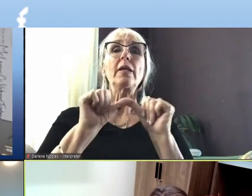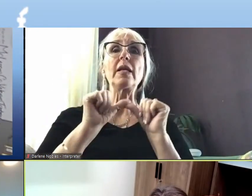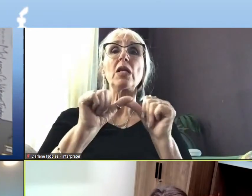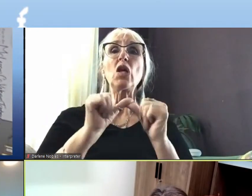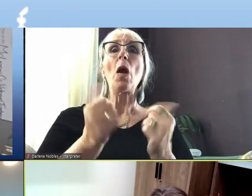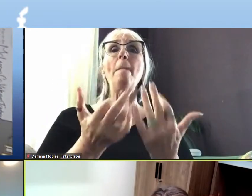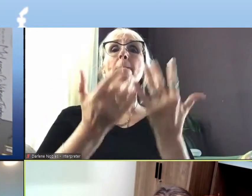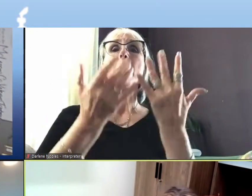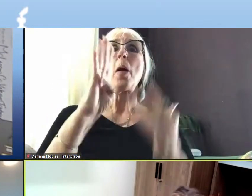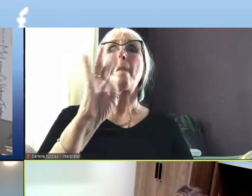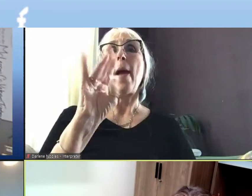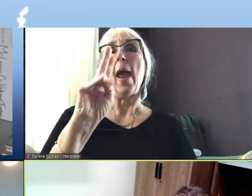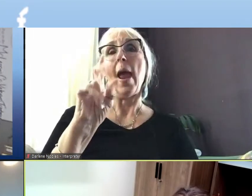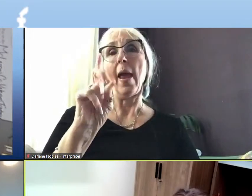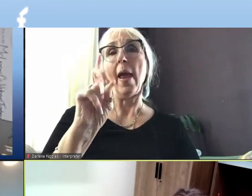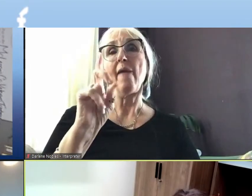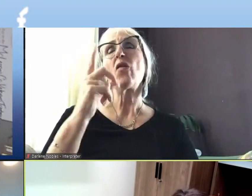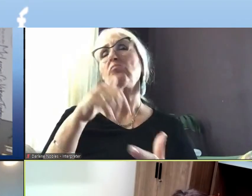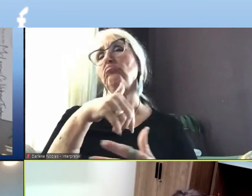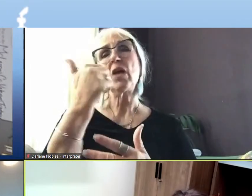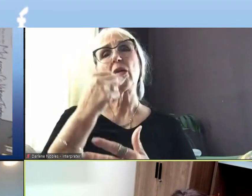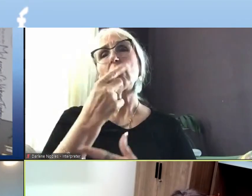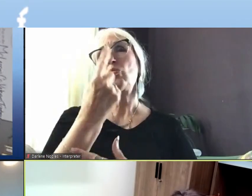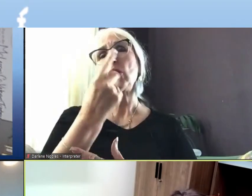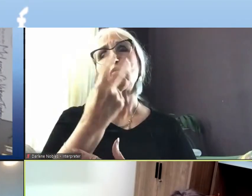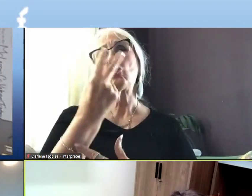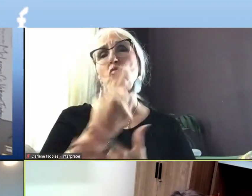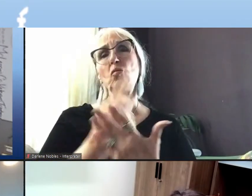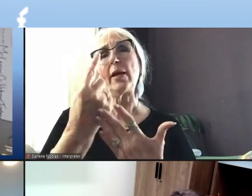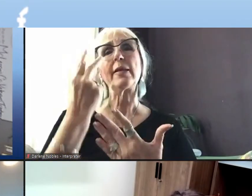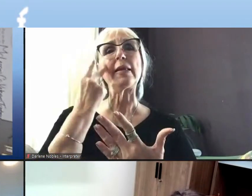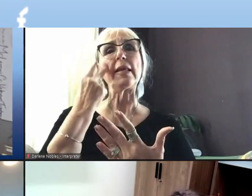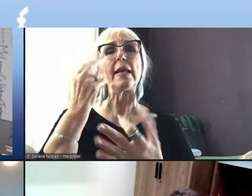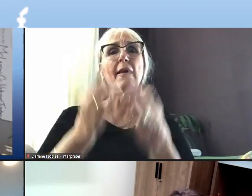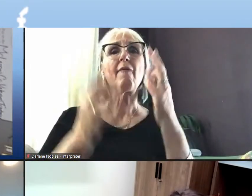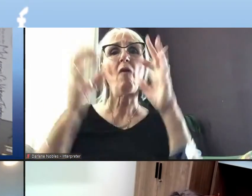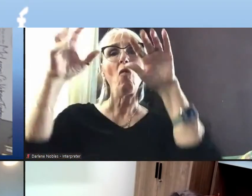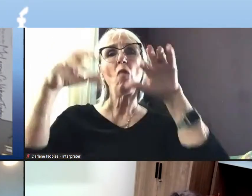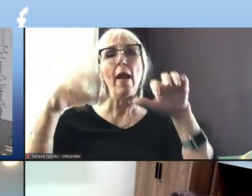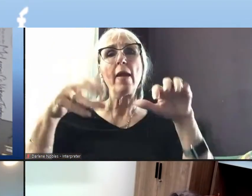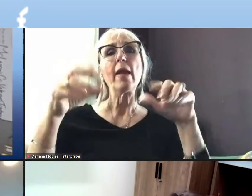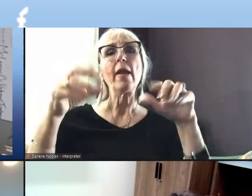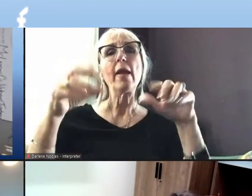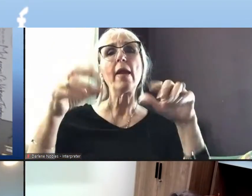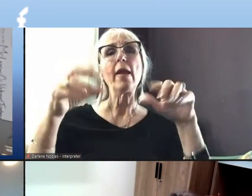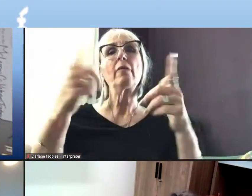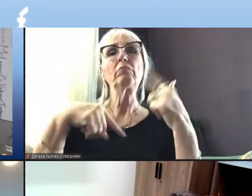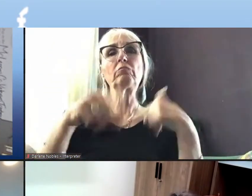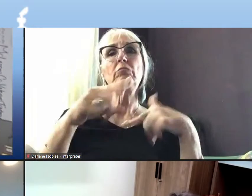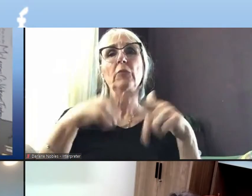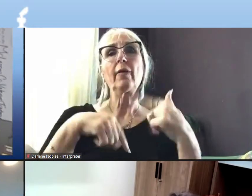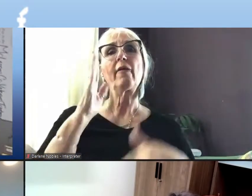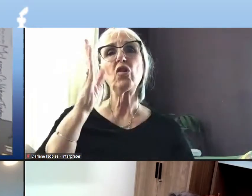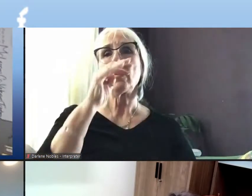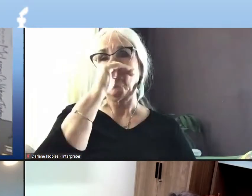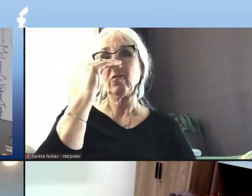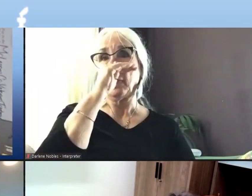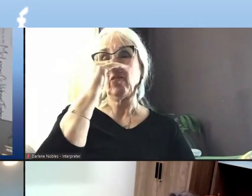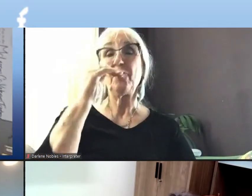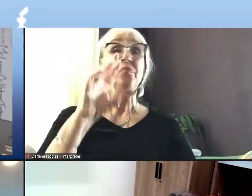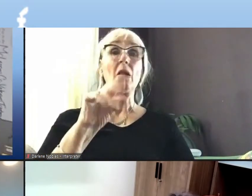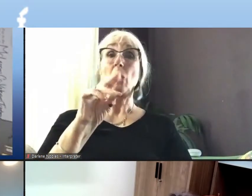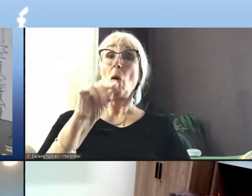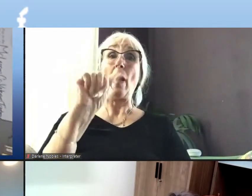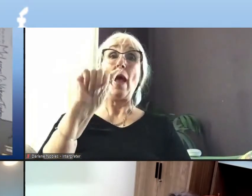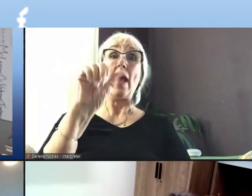another week at least another week or two to see if we get some rain in the future. Okay, and Dustin, if we take no action, then the burn ban